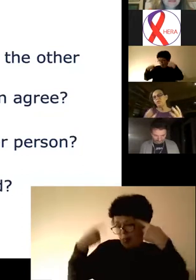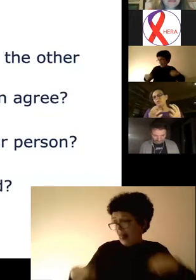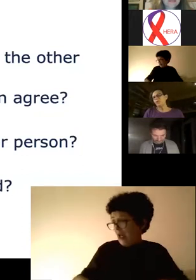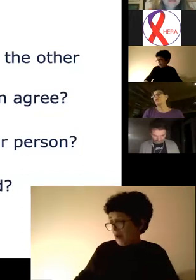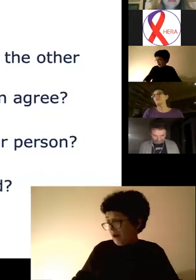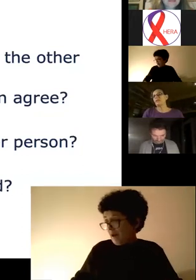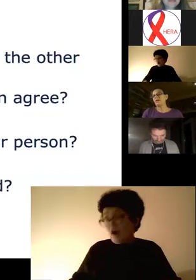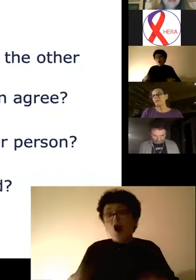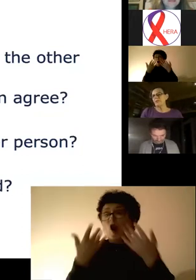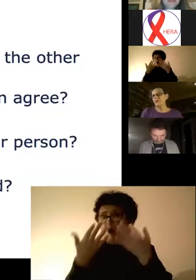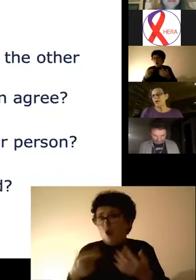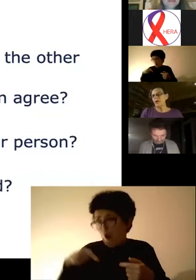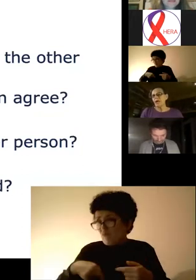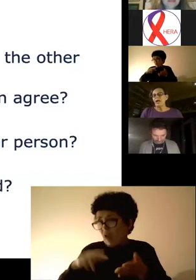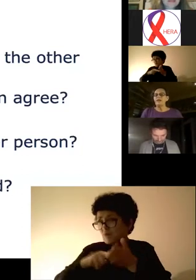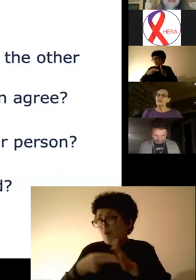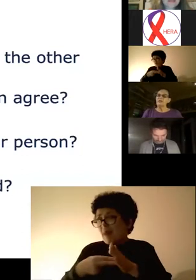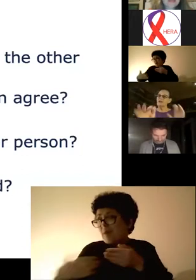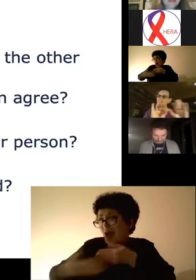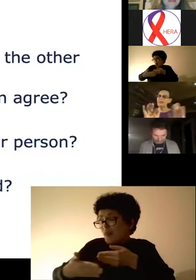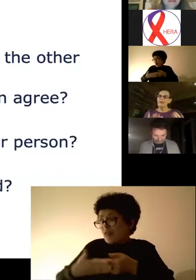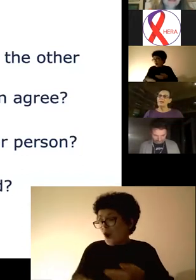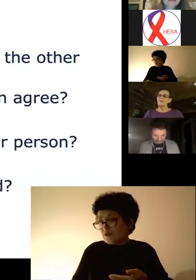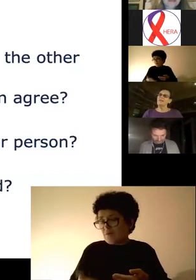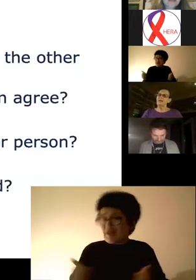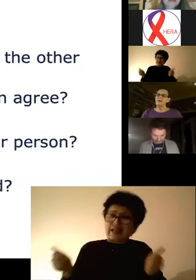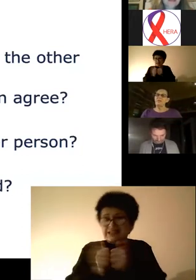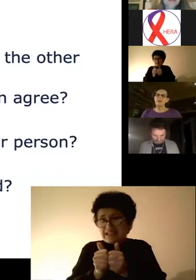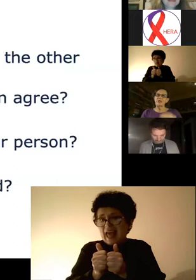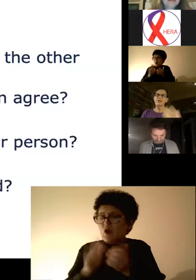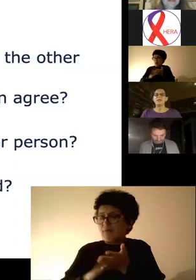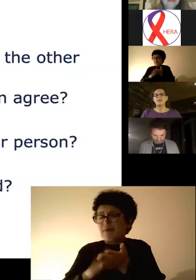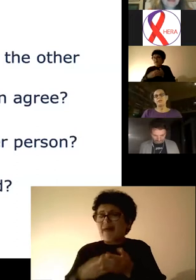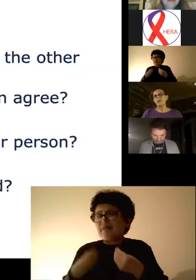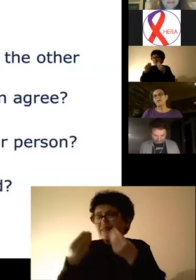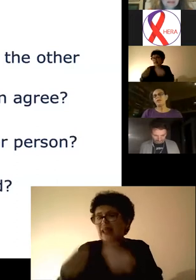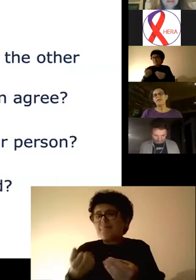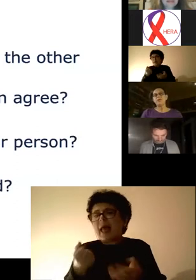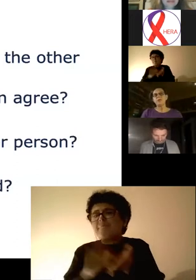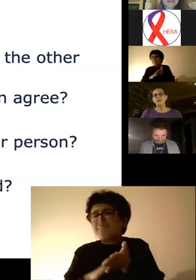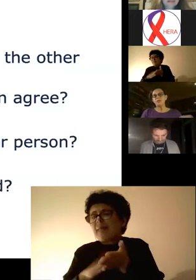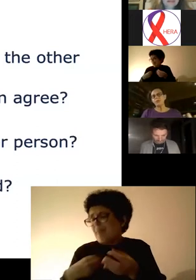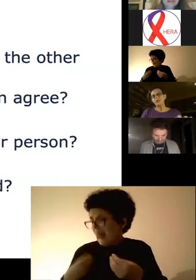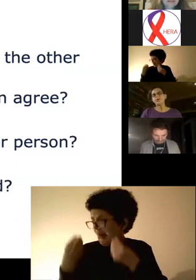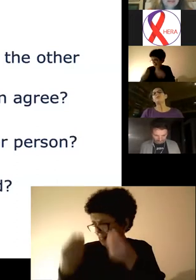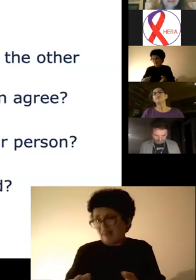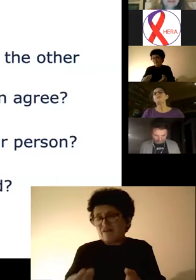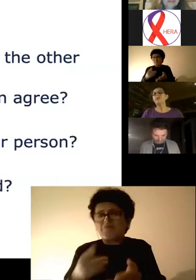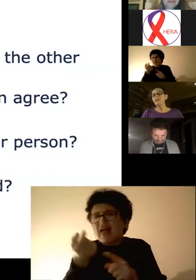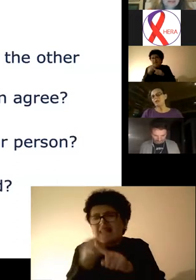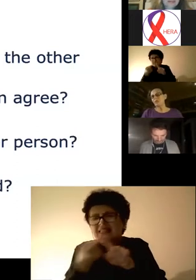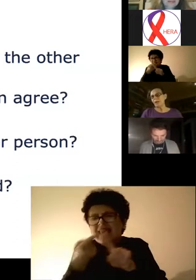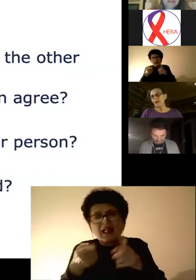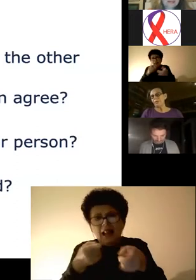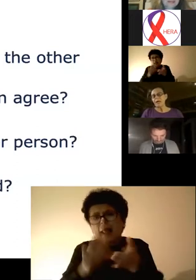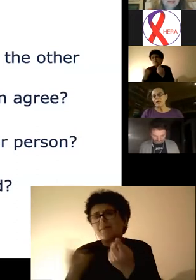through some examples and discuss some details of these examples. And this is one of the situations. A boy shows his penis